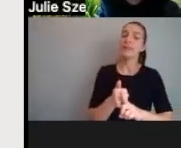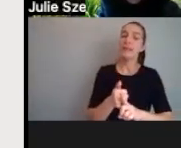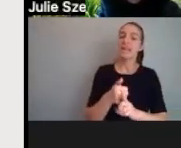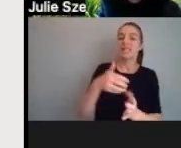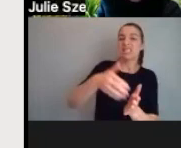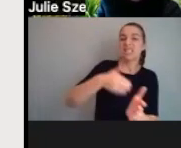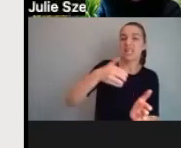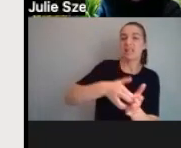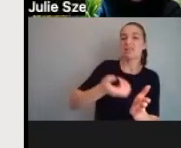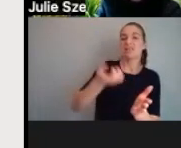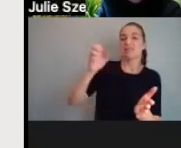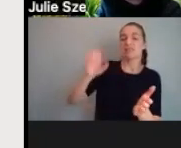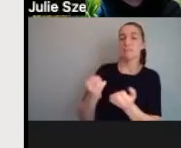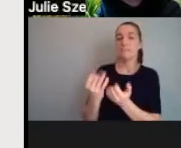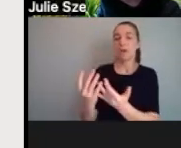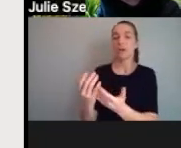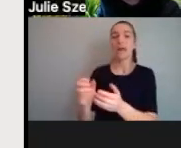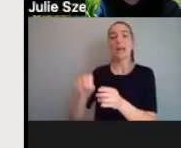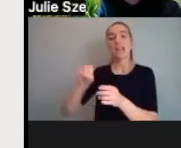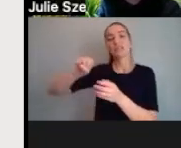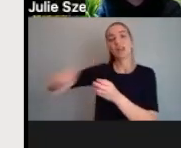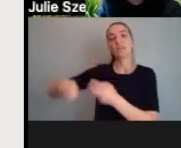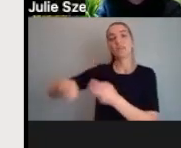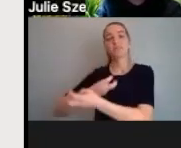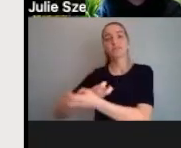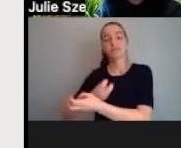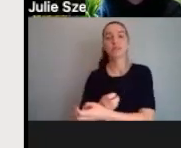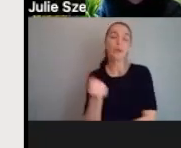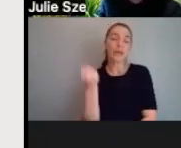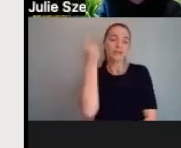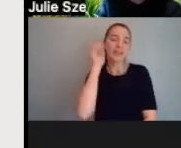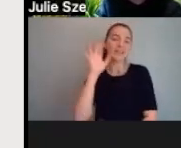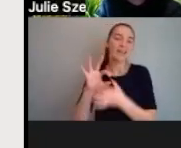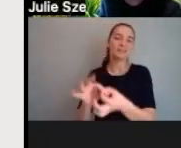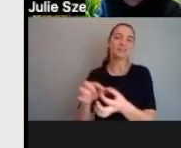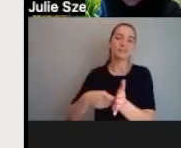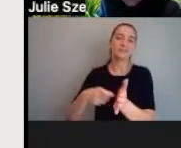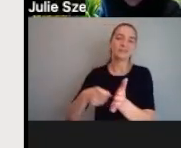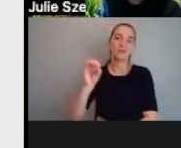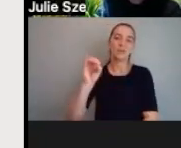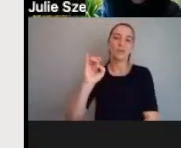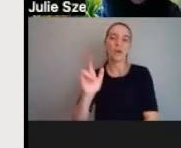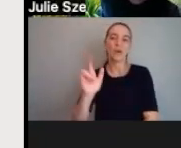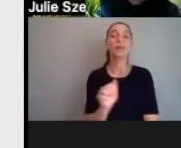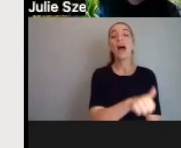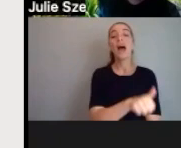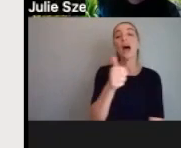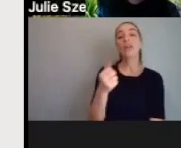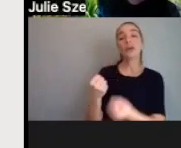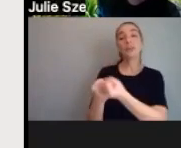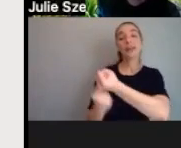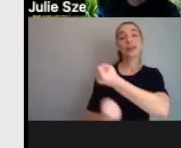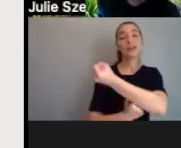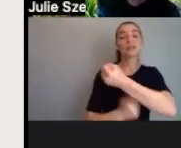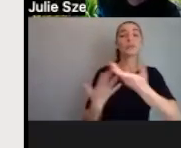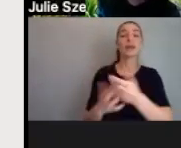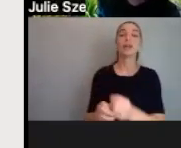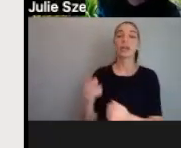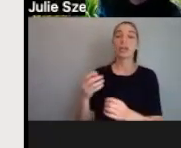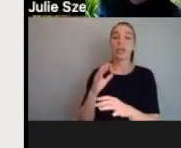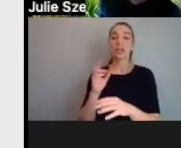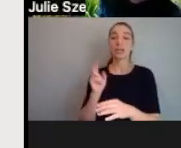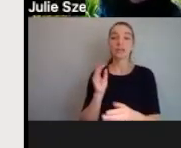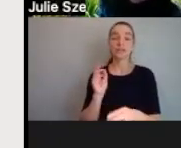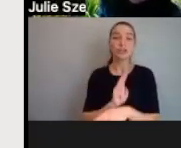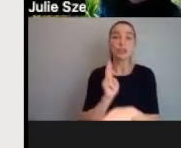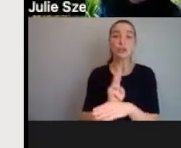understand that, but there are other pillars of the attractive economy include consumerism and colonial mindset, enclosure, welcome wealth